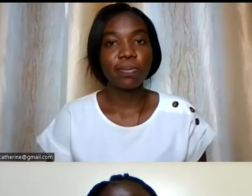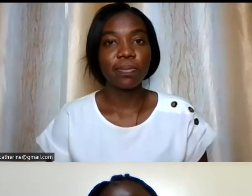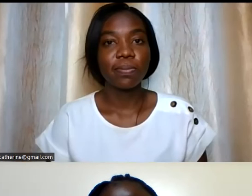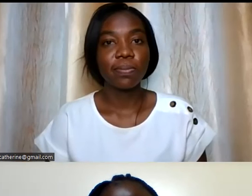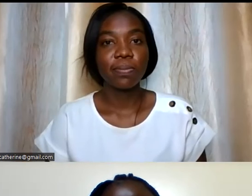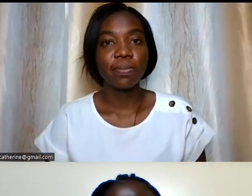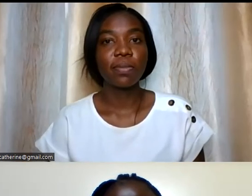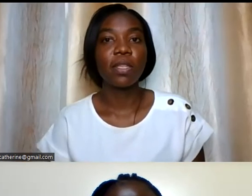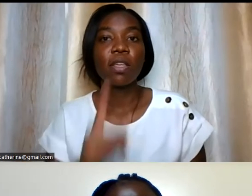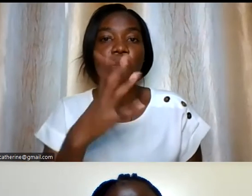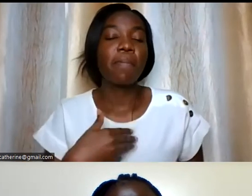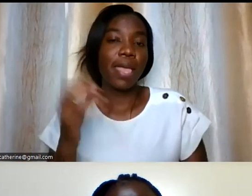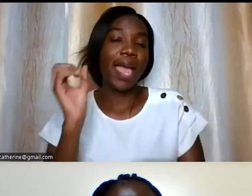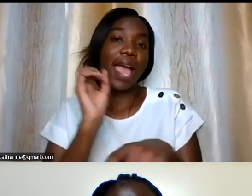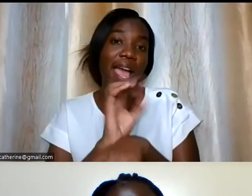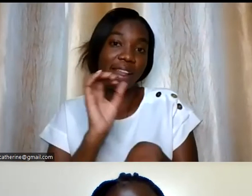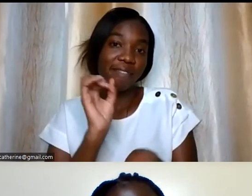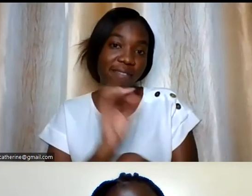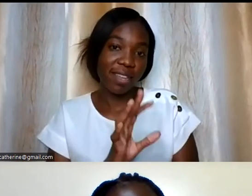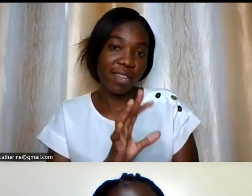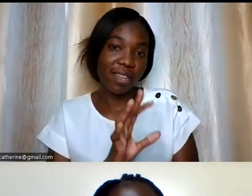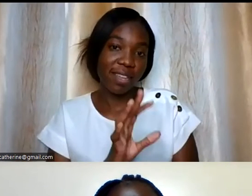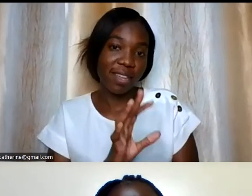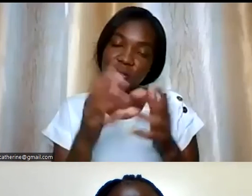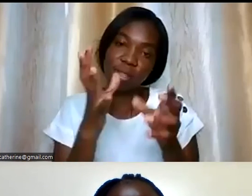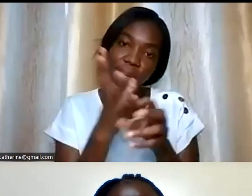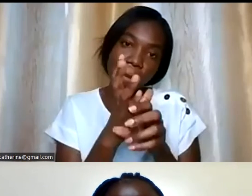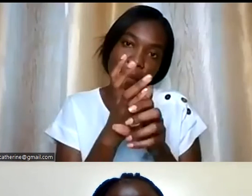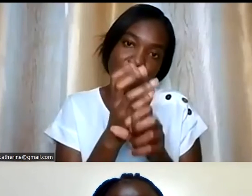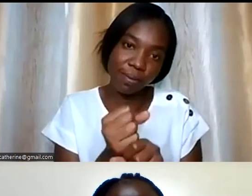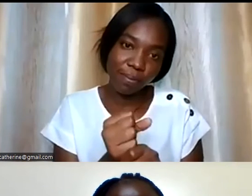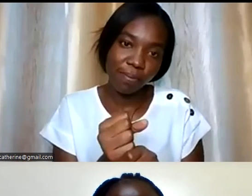I would advise every employee, every company, if you cannot